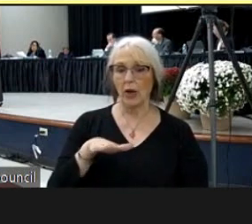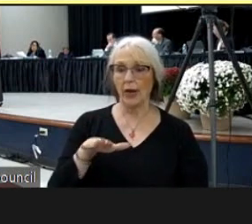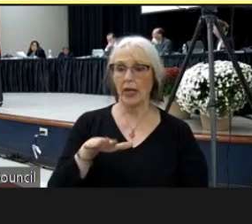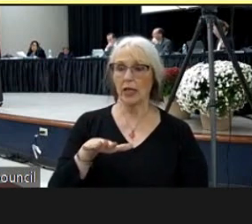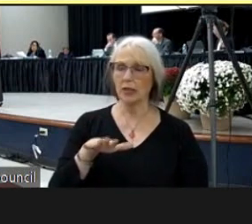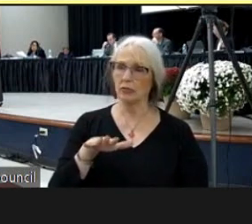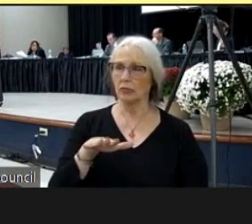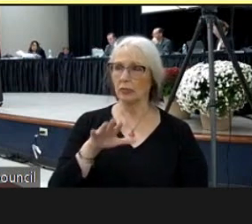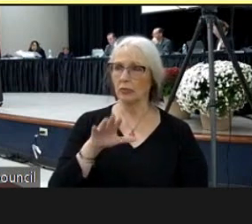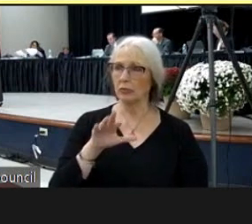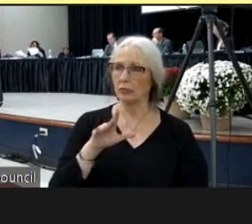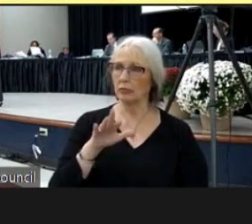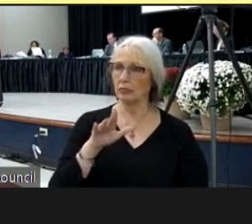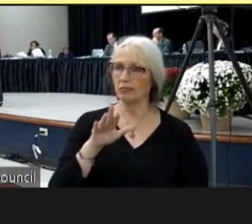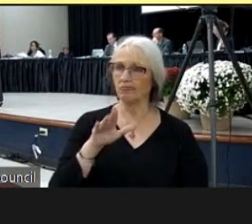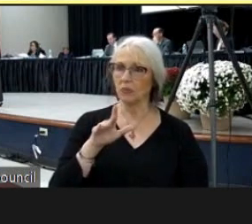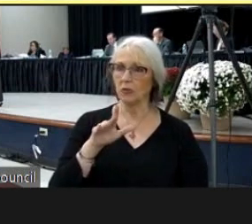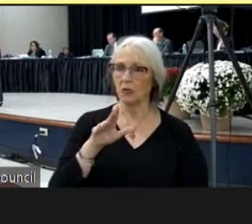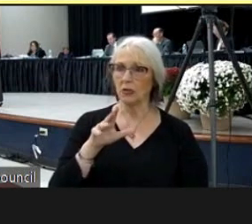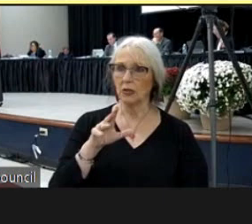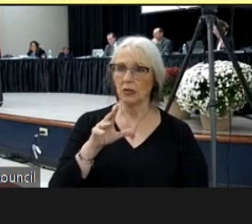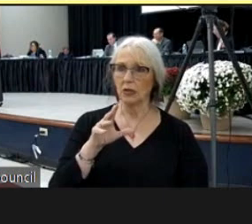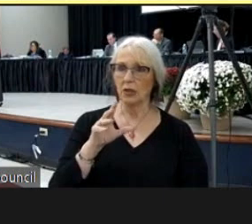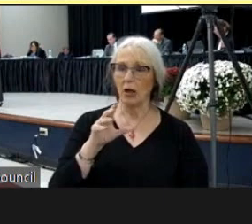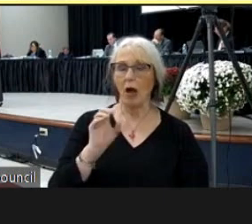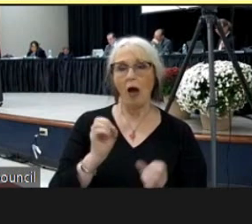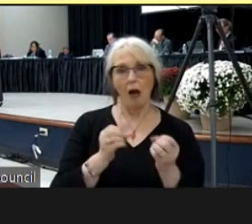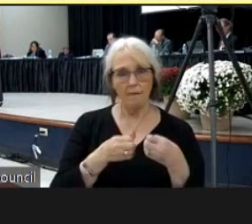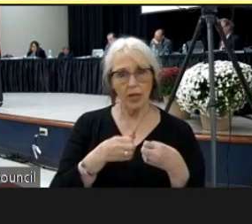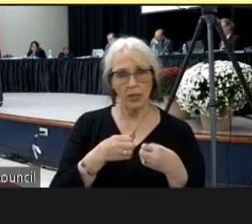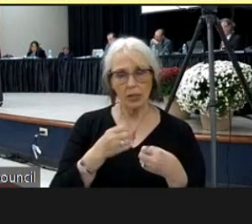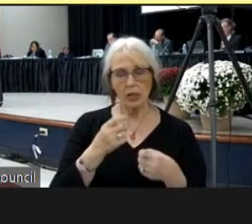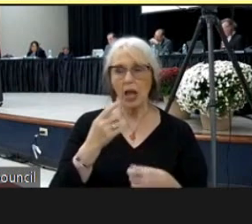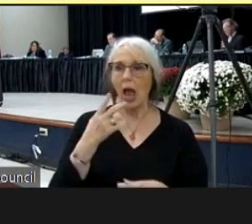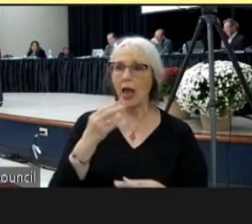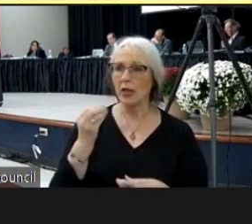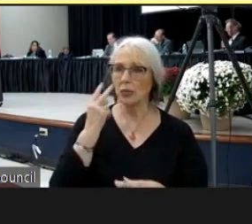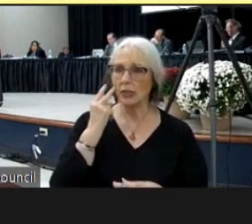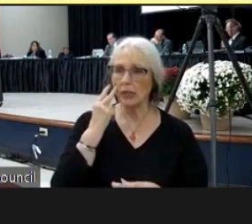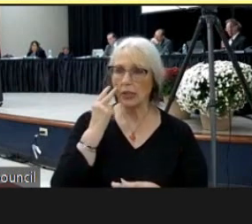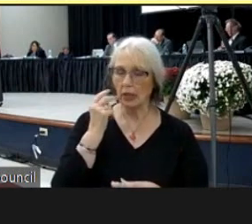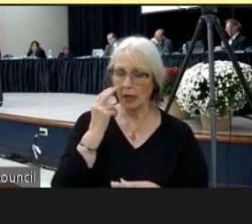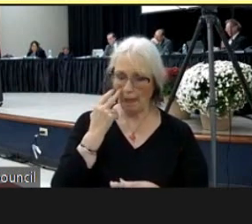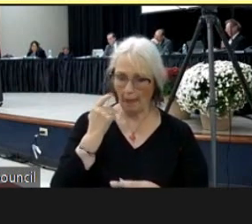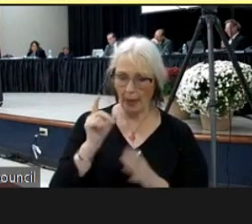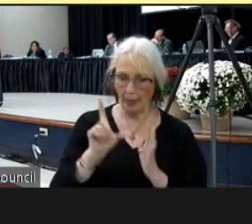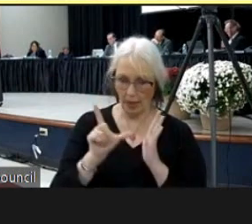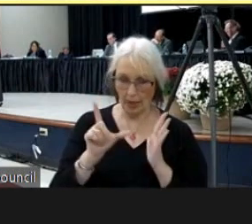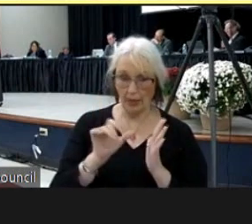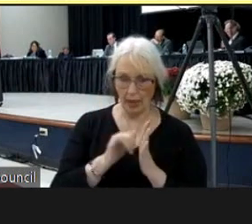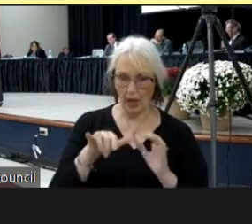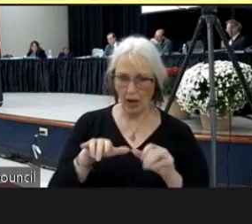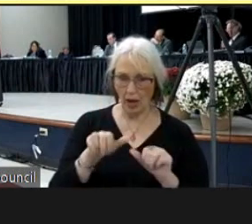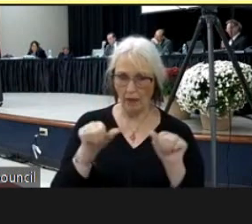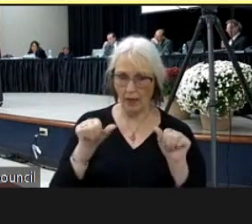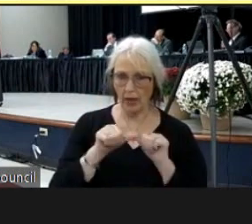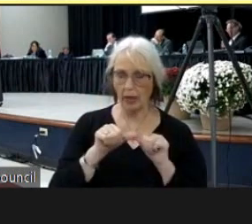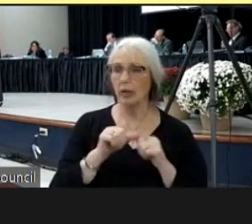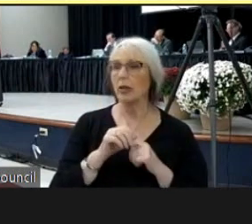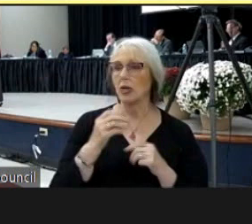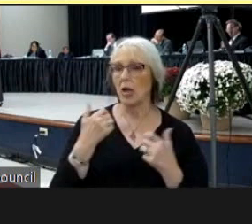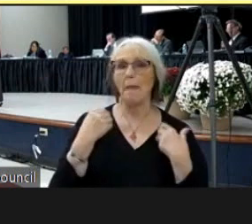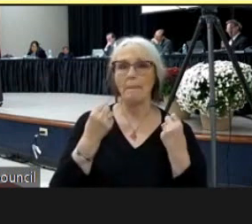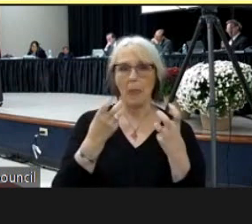called for medium density residential office flex. And then you see immediately in that area is R1B, but you do have